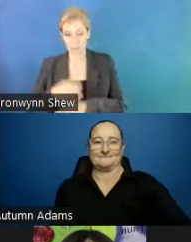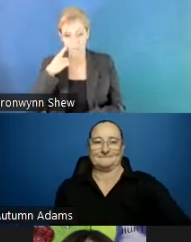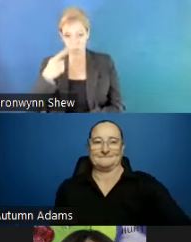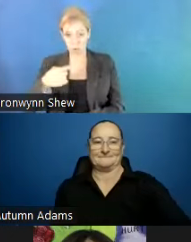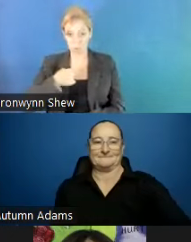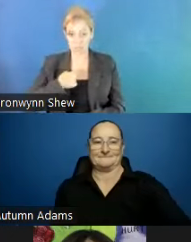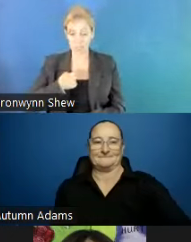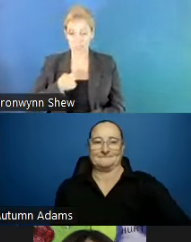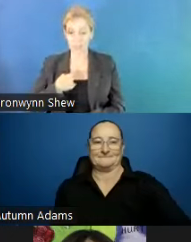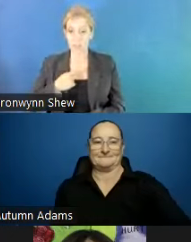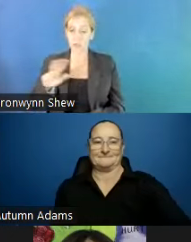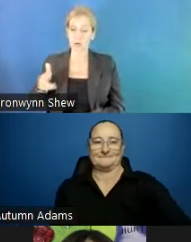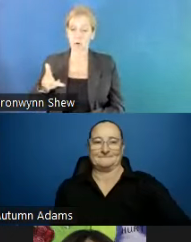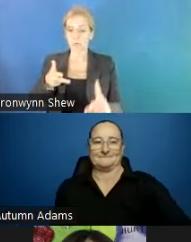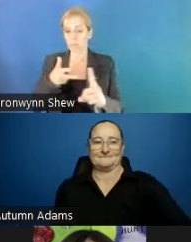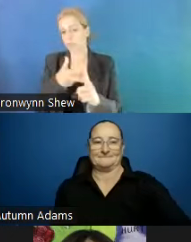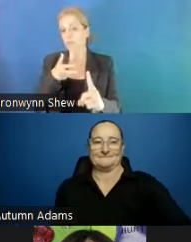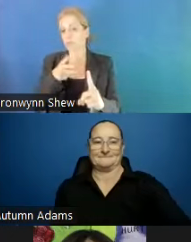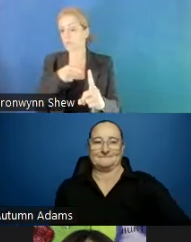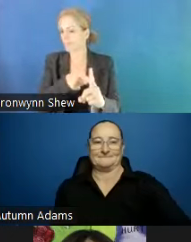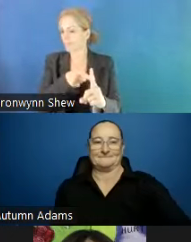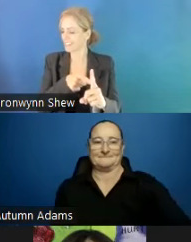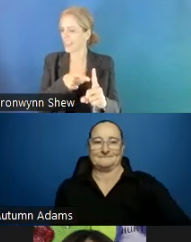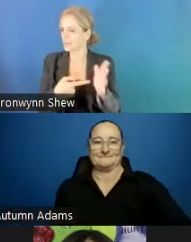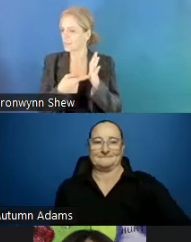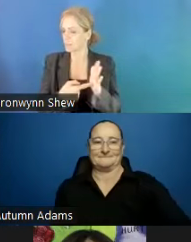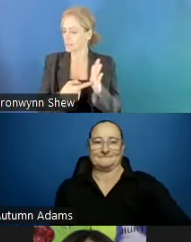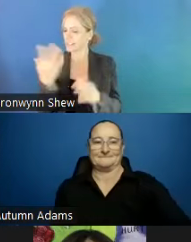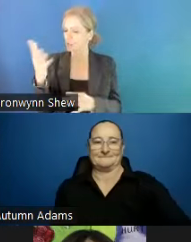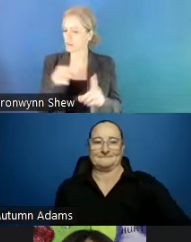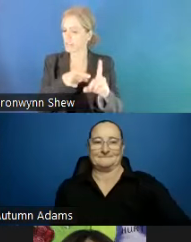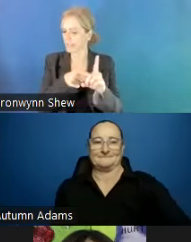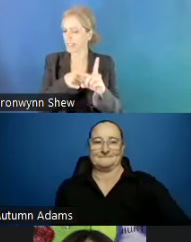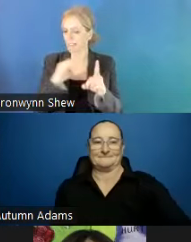tree, that is something that is unique to ASL.